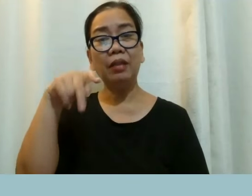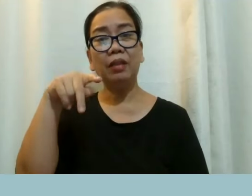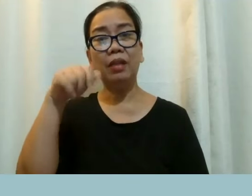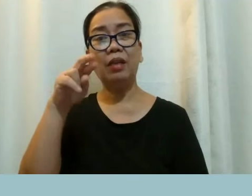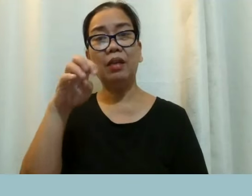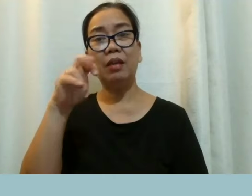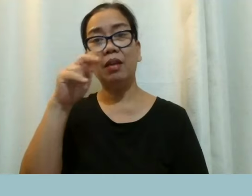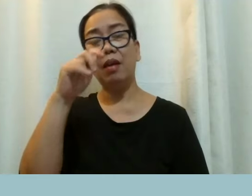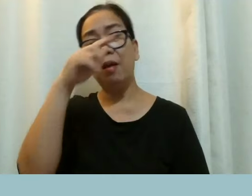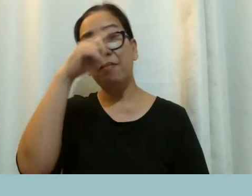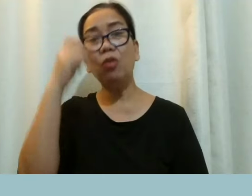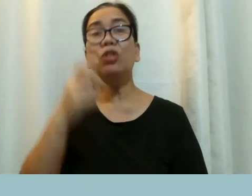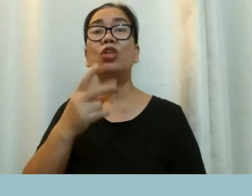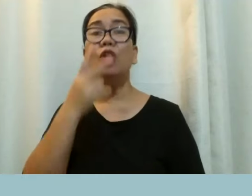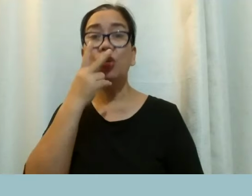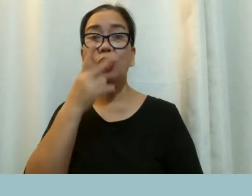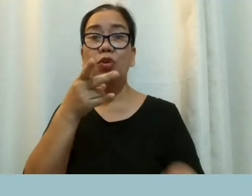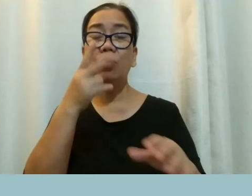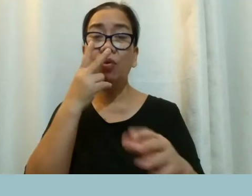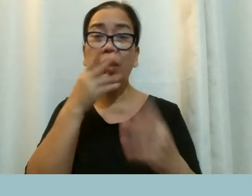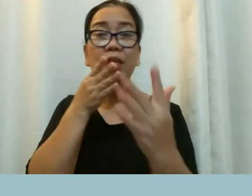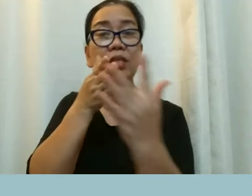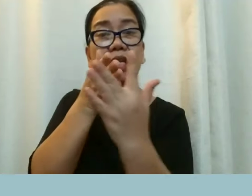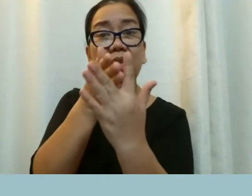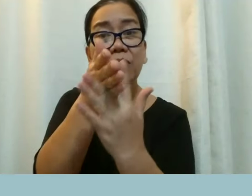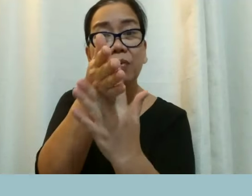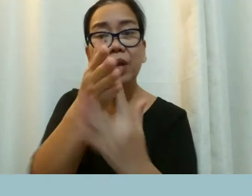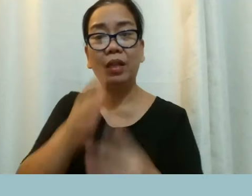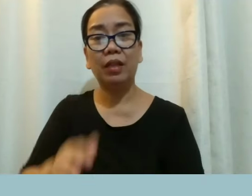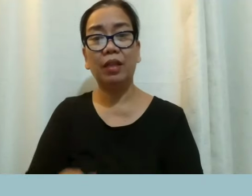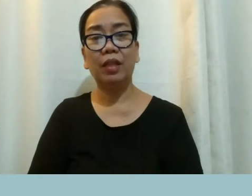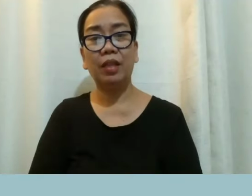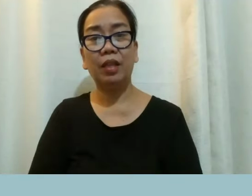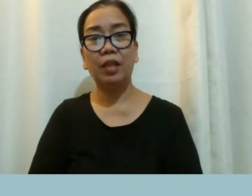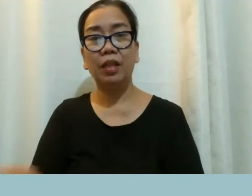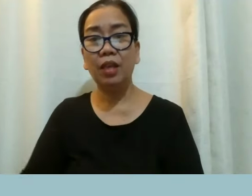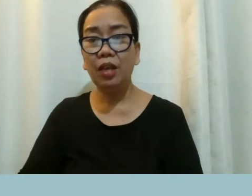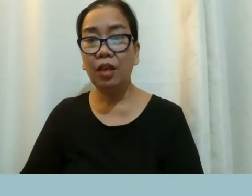Transparent because you can see through it.